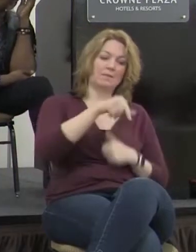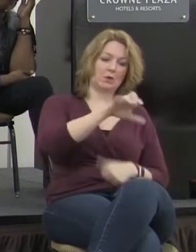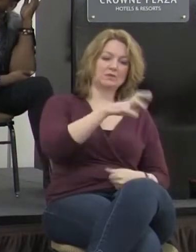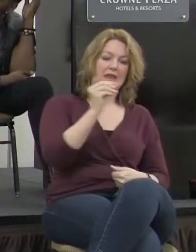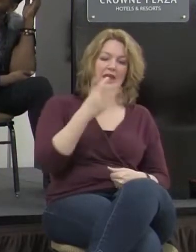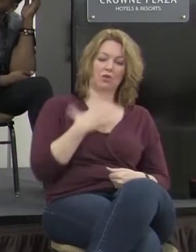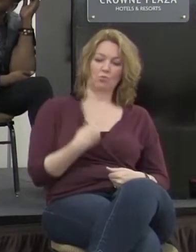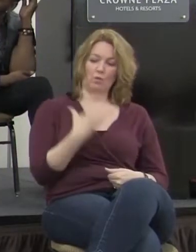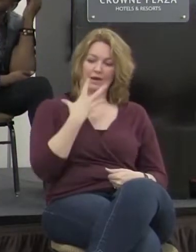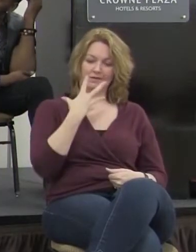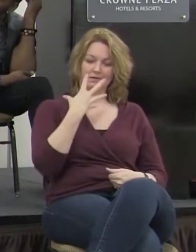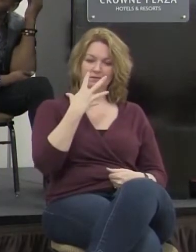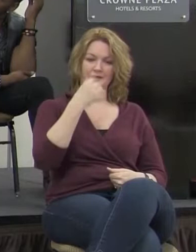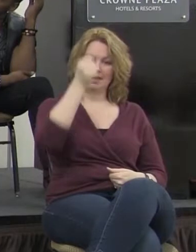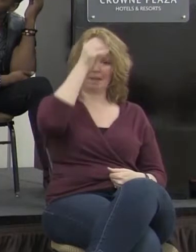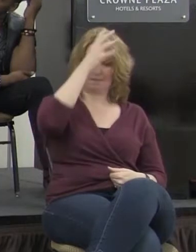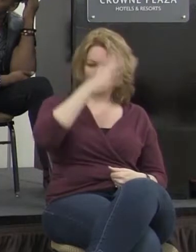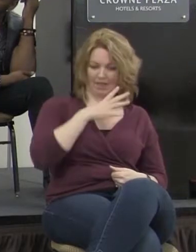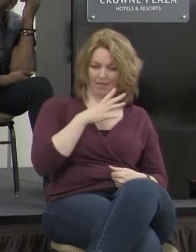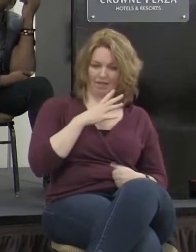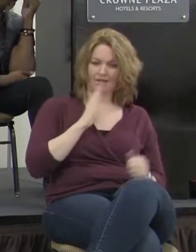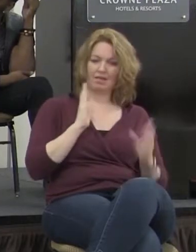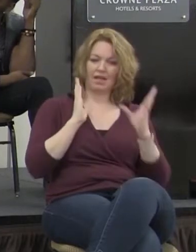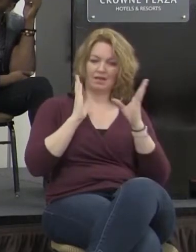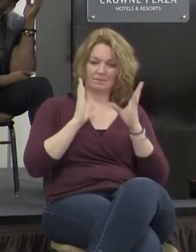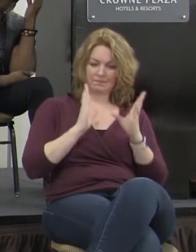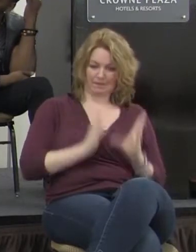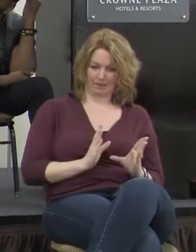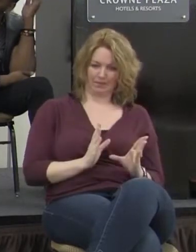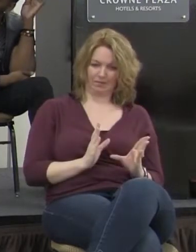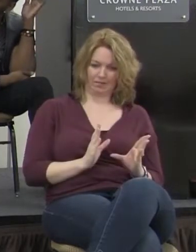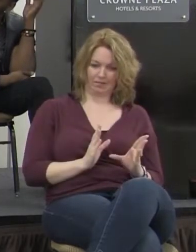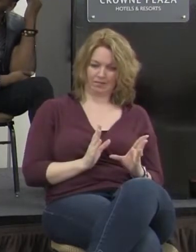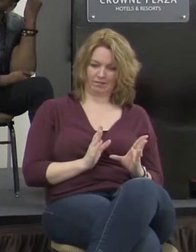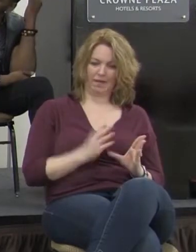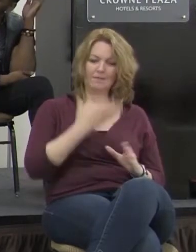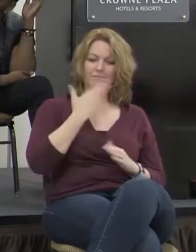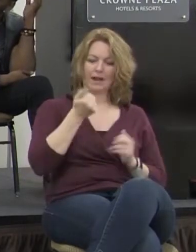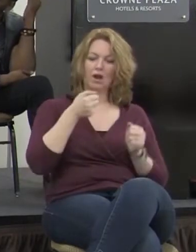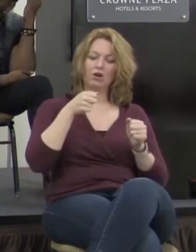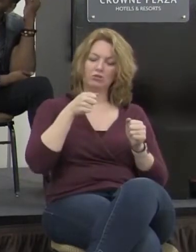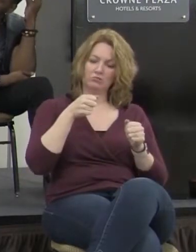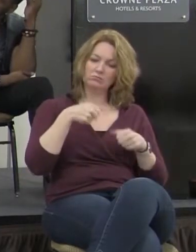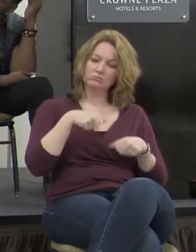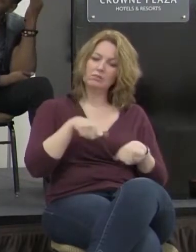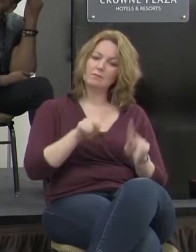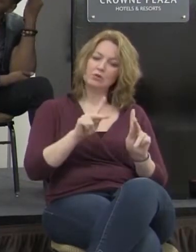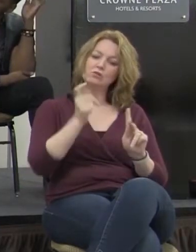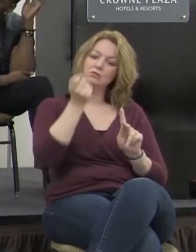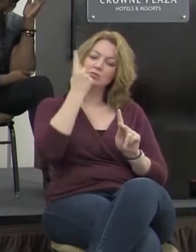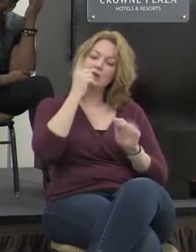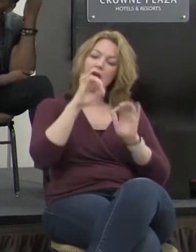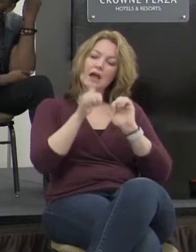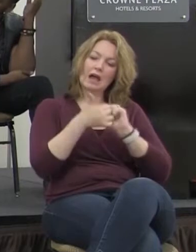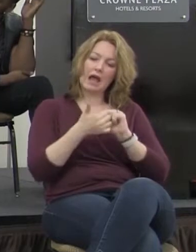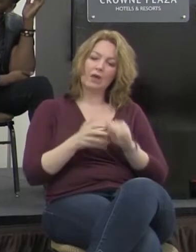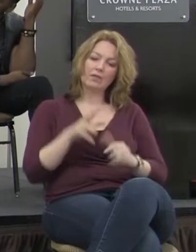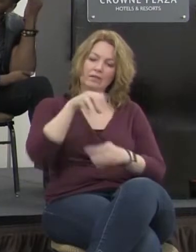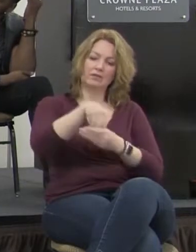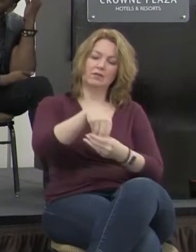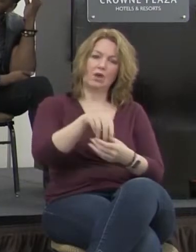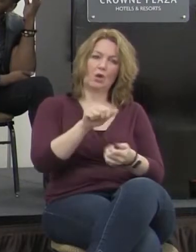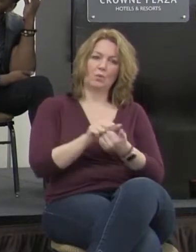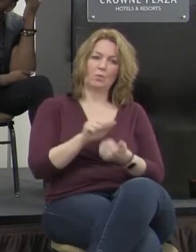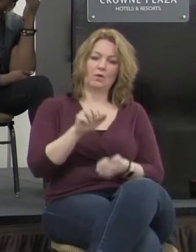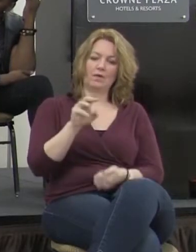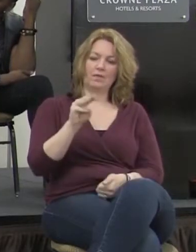non-POC male-identified individuals make better efforts to learn how they contribute to misogyny